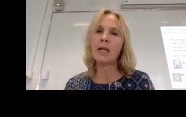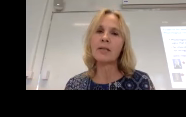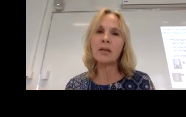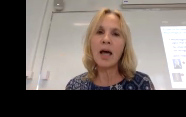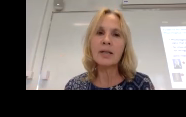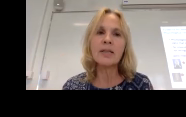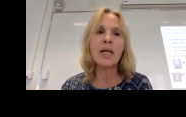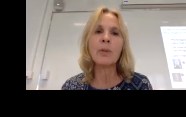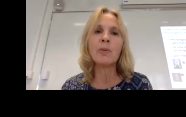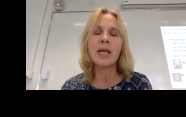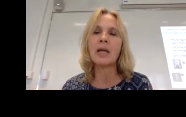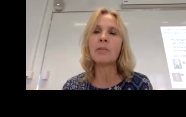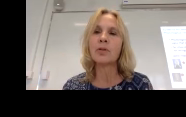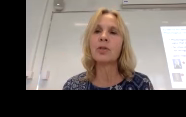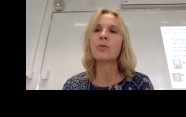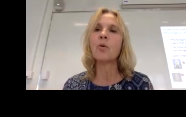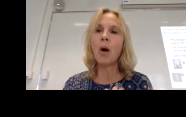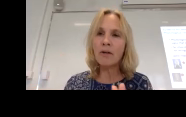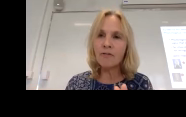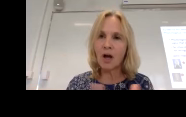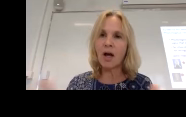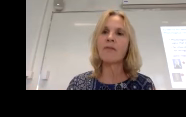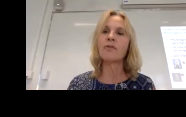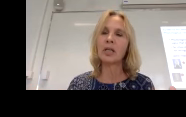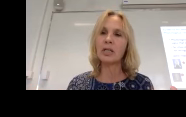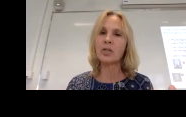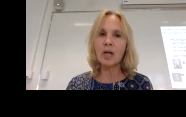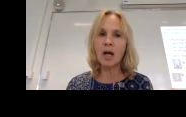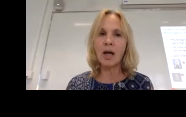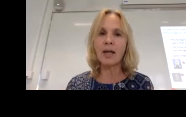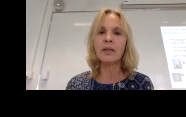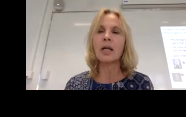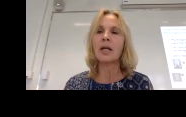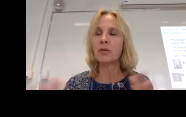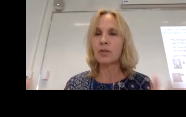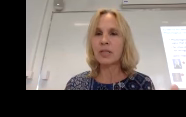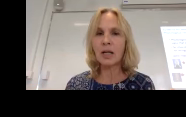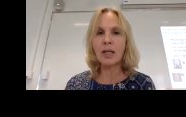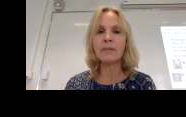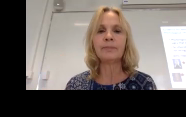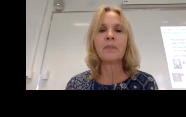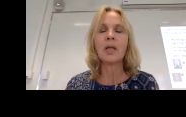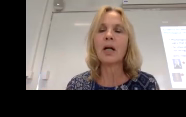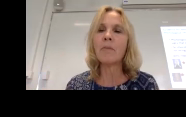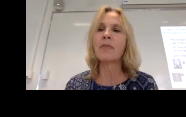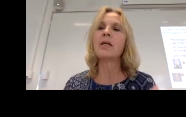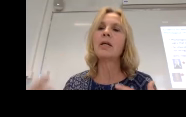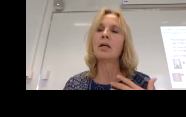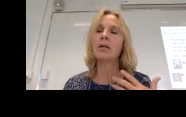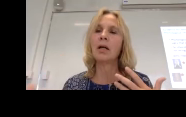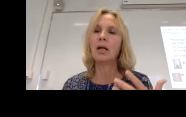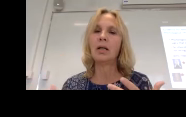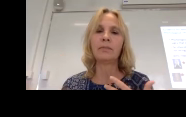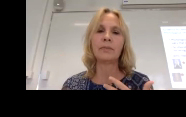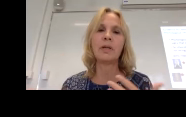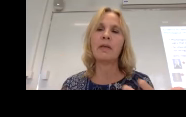from ASLX, Naomi was able to quantify for each sign in her study the